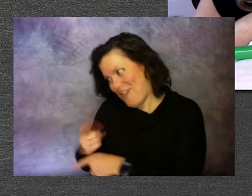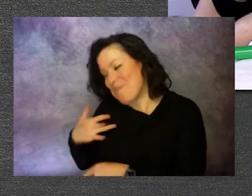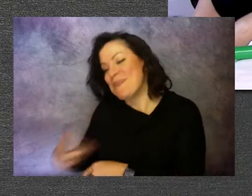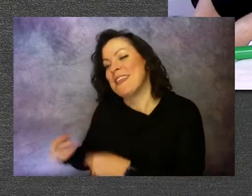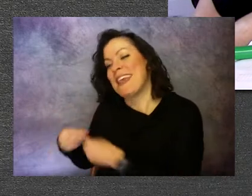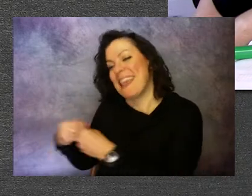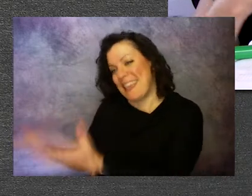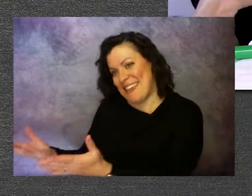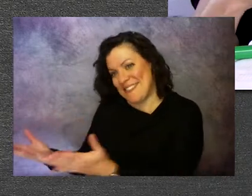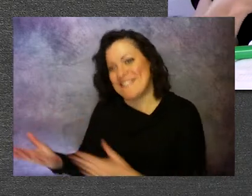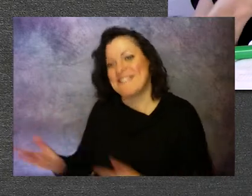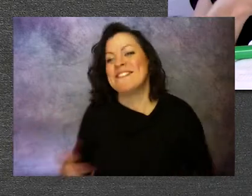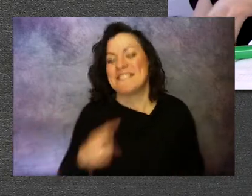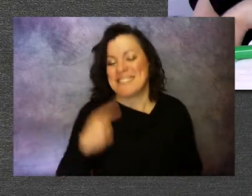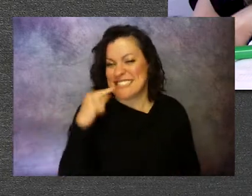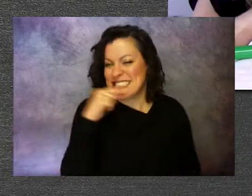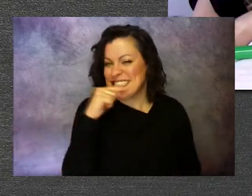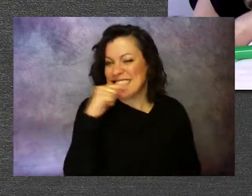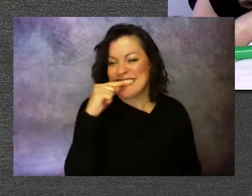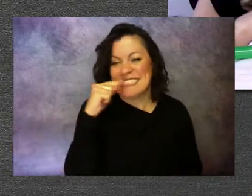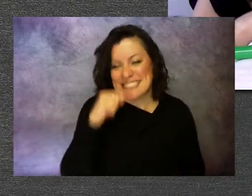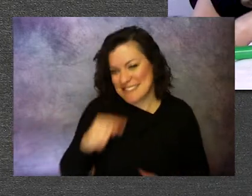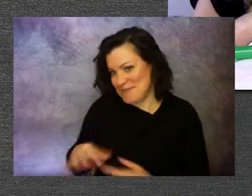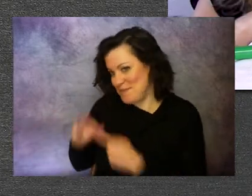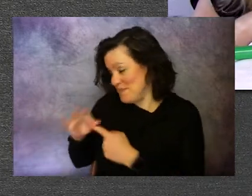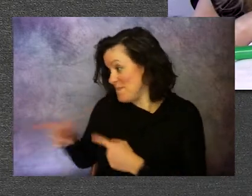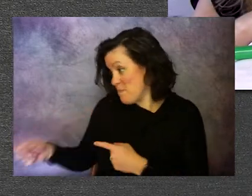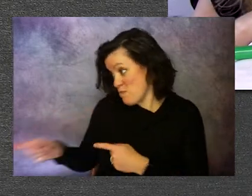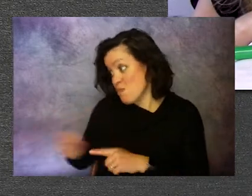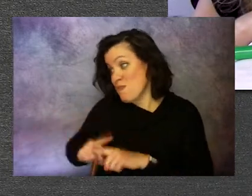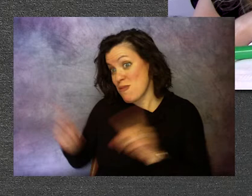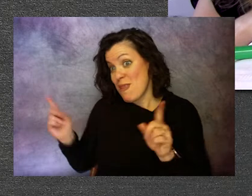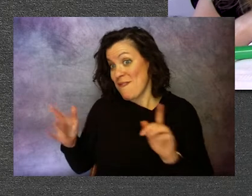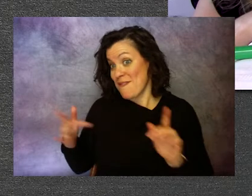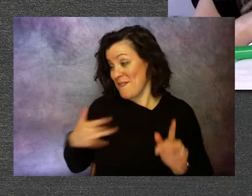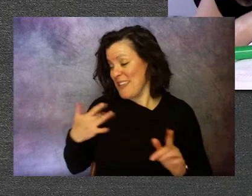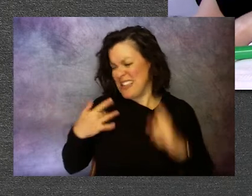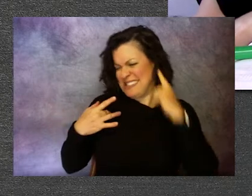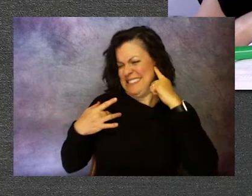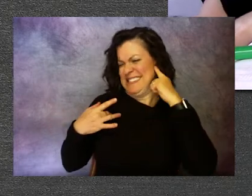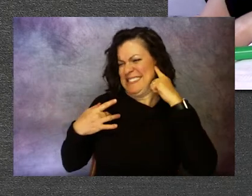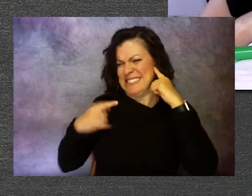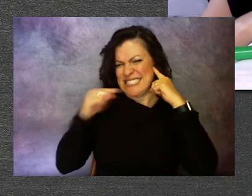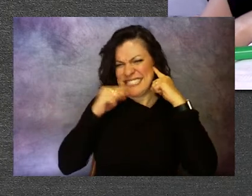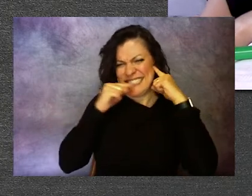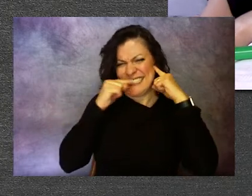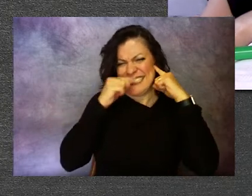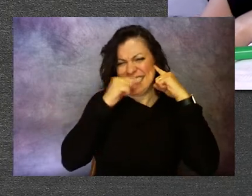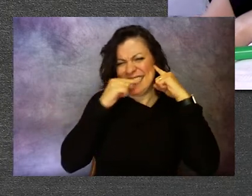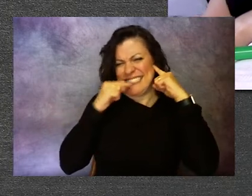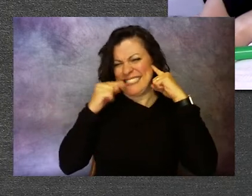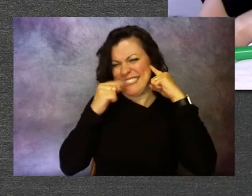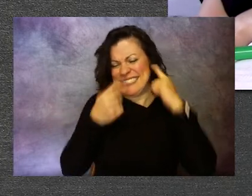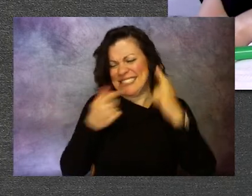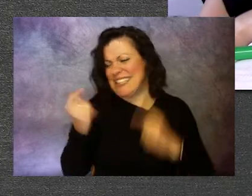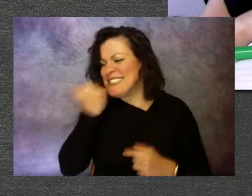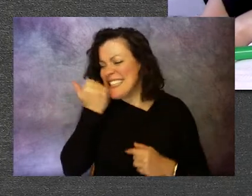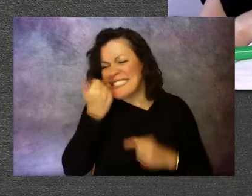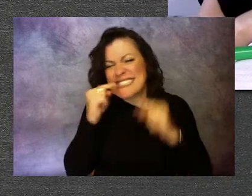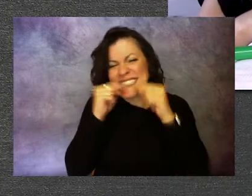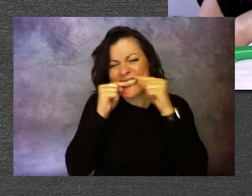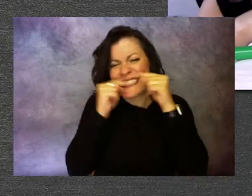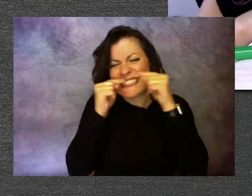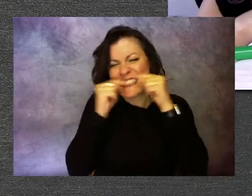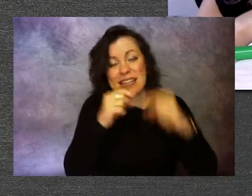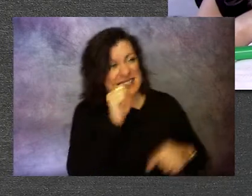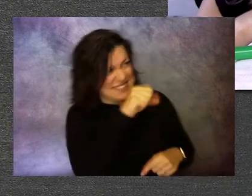toothbrush. Oh yeah, it made a little buzzy sound, huh? Yeah, it tickled. It did tickle. Yeah, that's